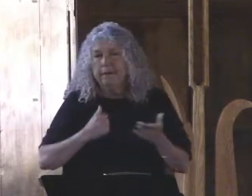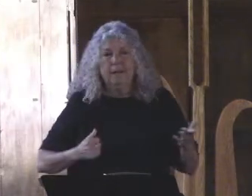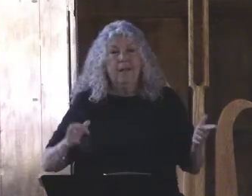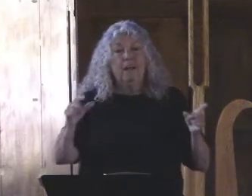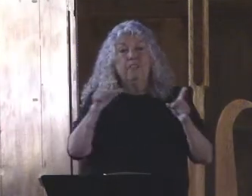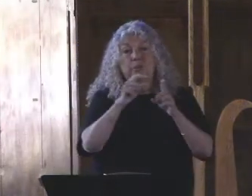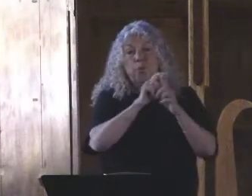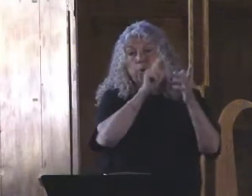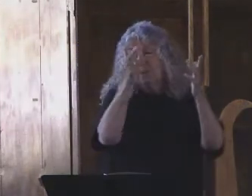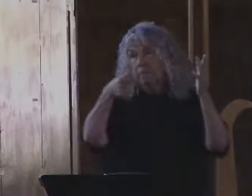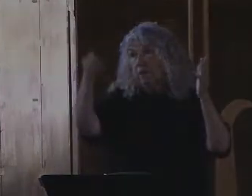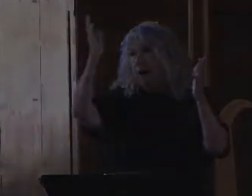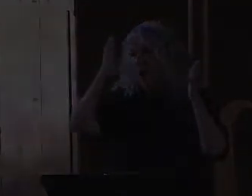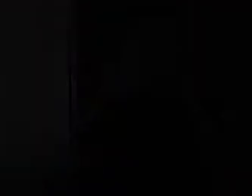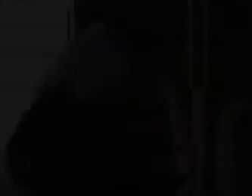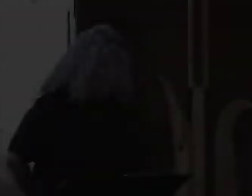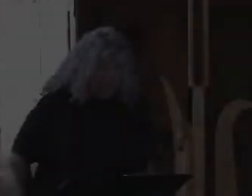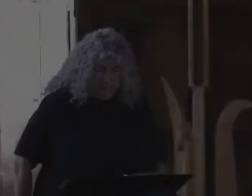The word of God.